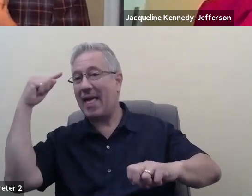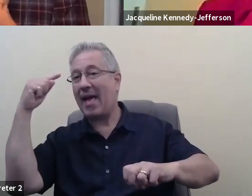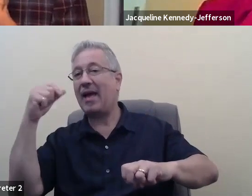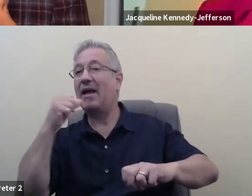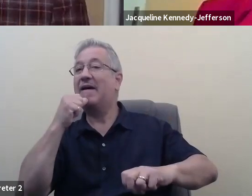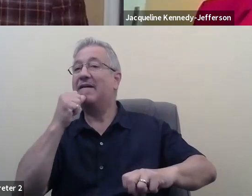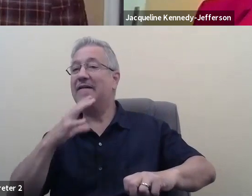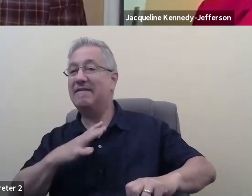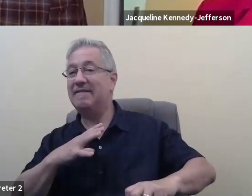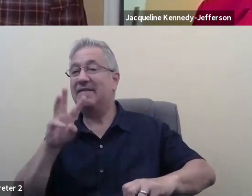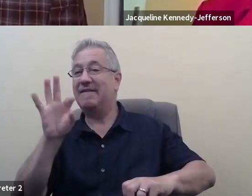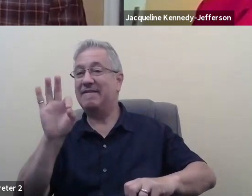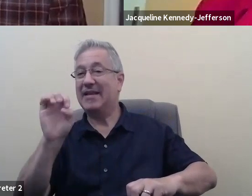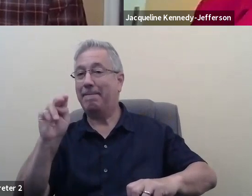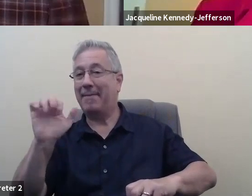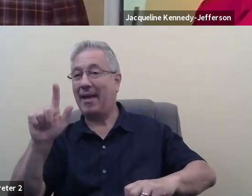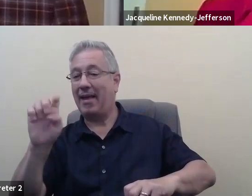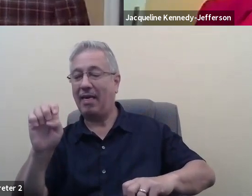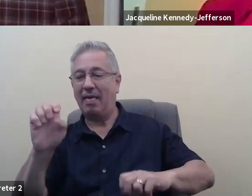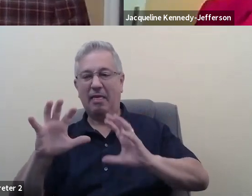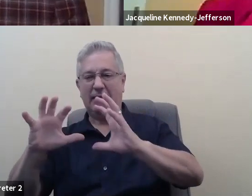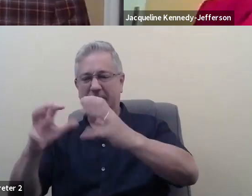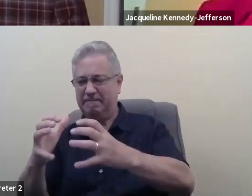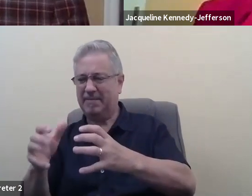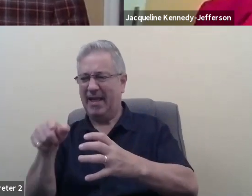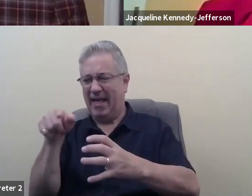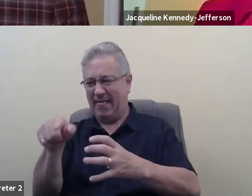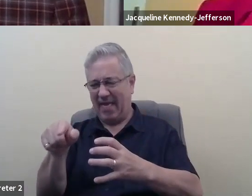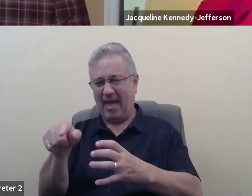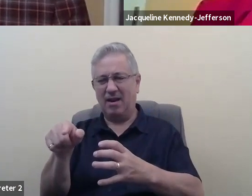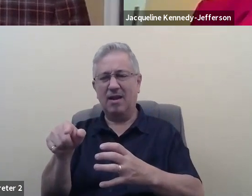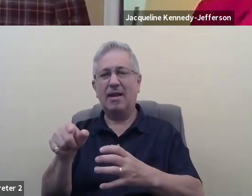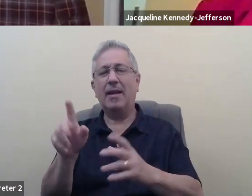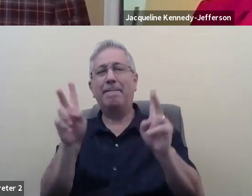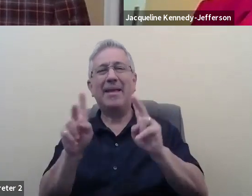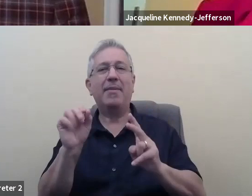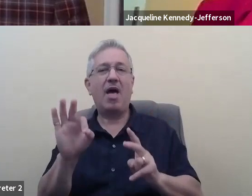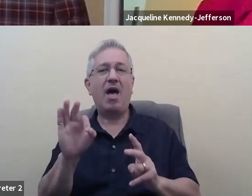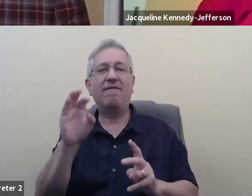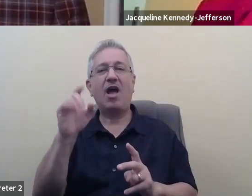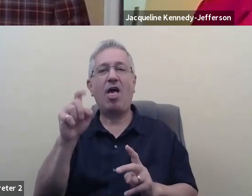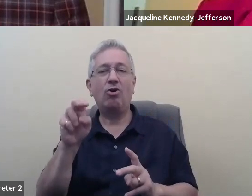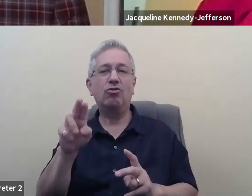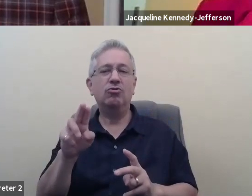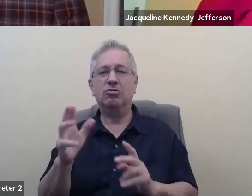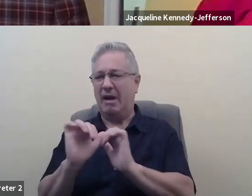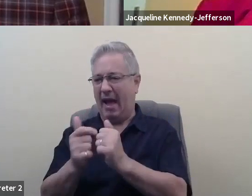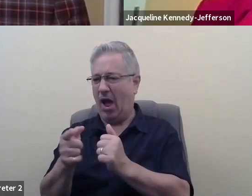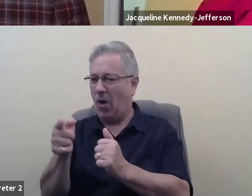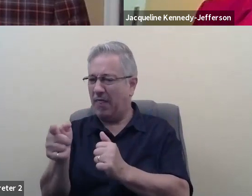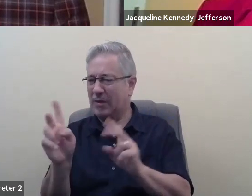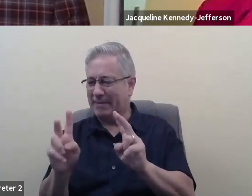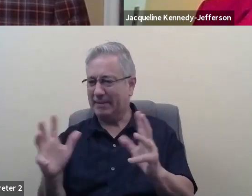because again, we're talking about the intersectionality. Like, how are people of color affected? How are women affected? And bringing that together and having a